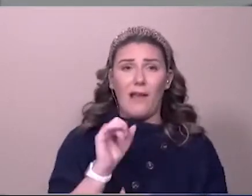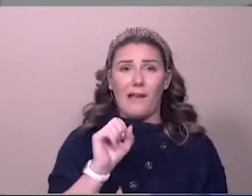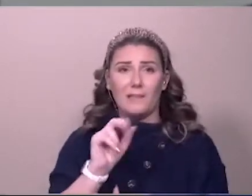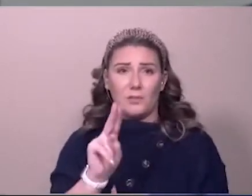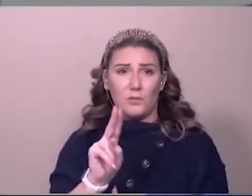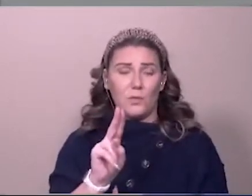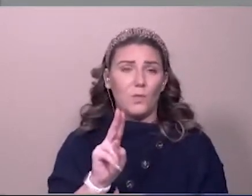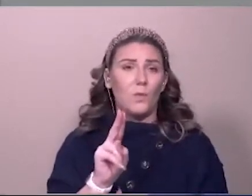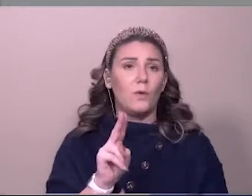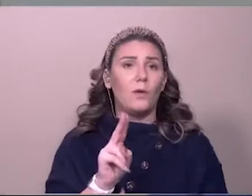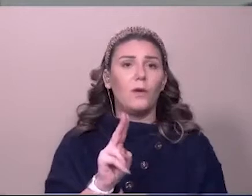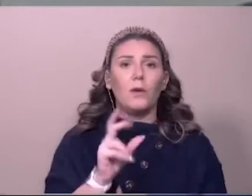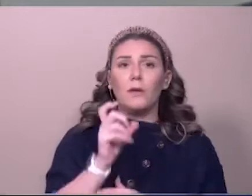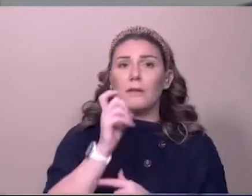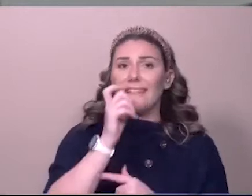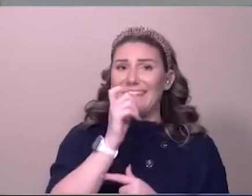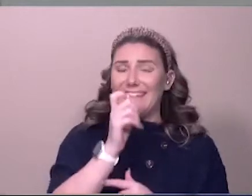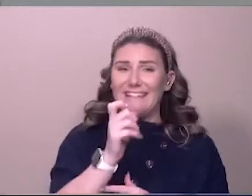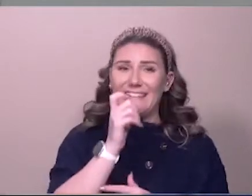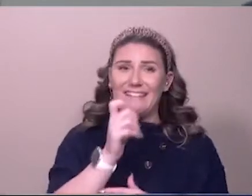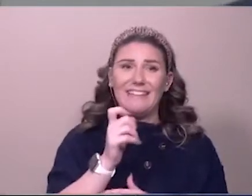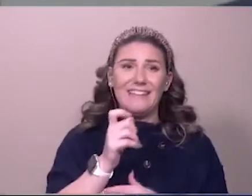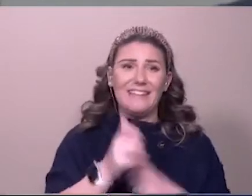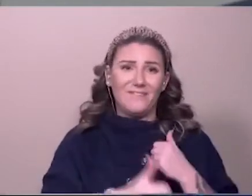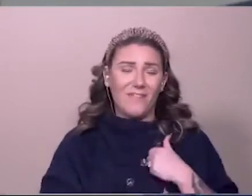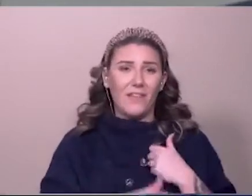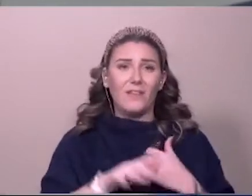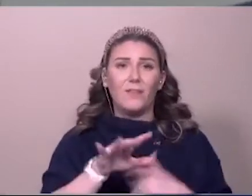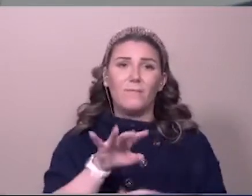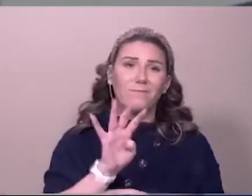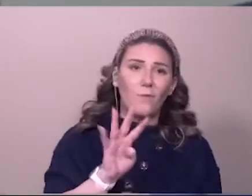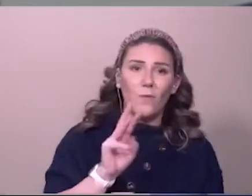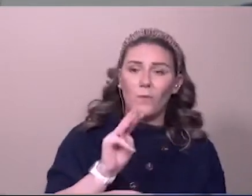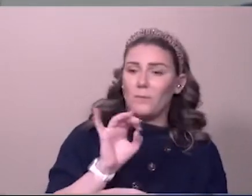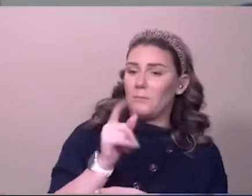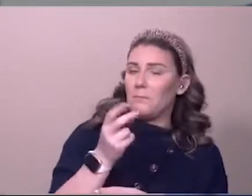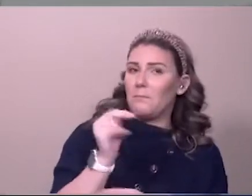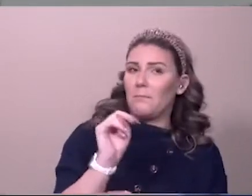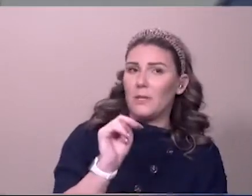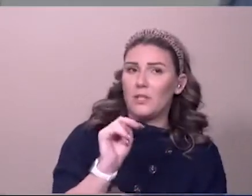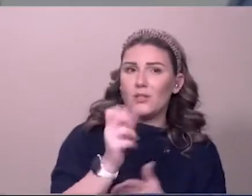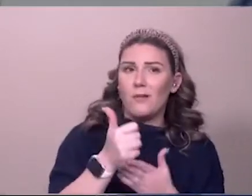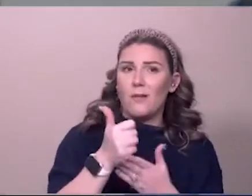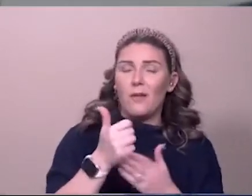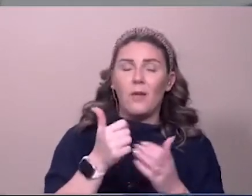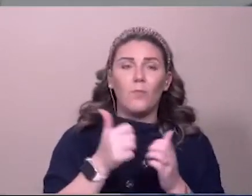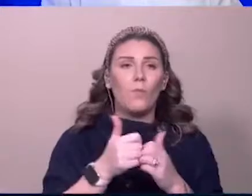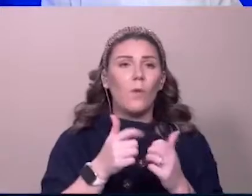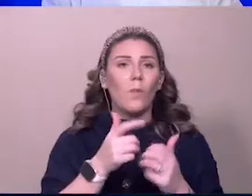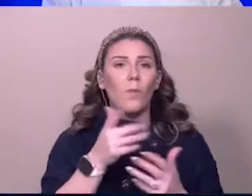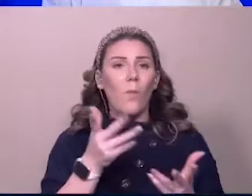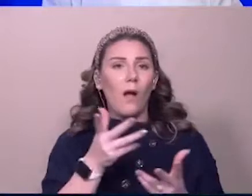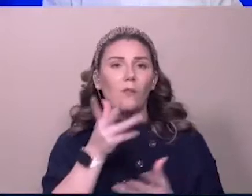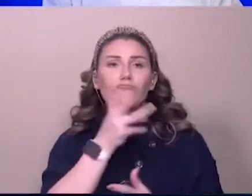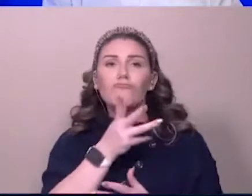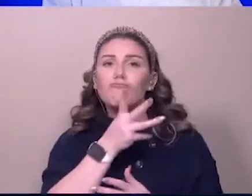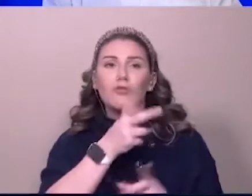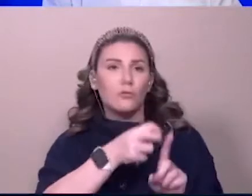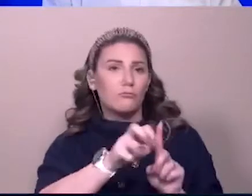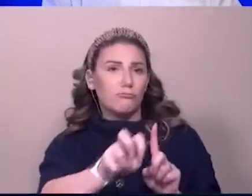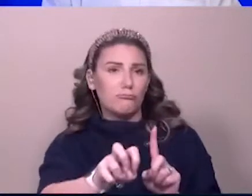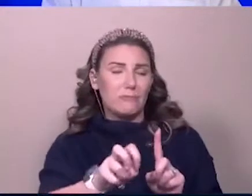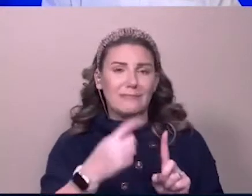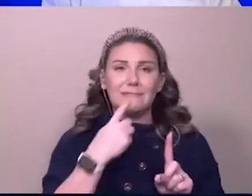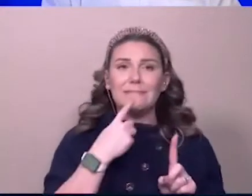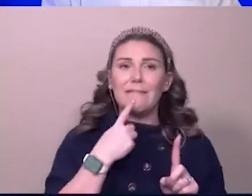who are non-veterans through the 4th mission that we helped with the rural Kansas transfers. And let's just say to you guys and to